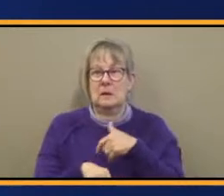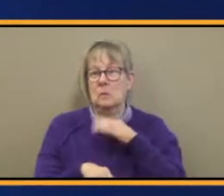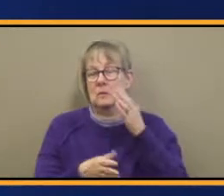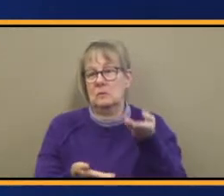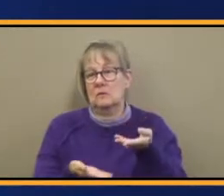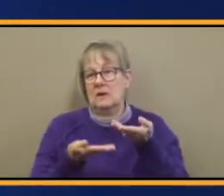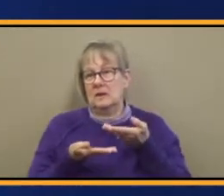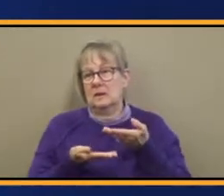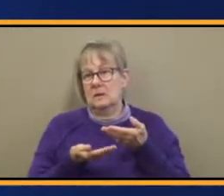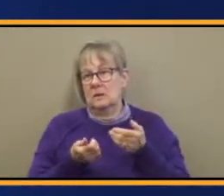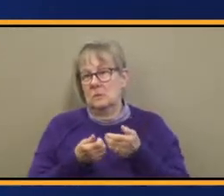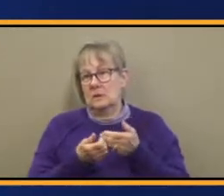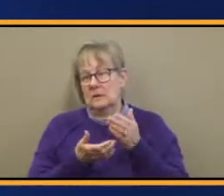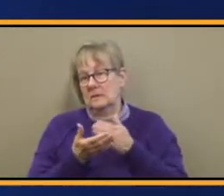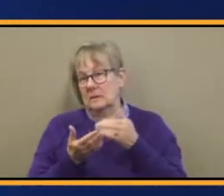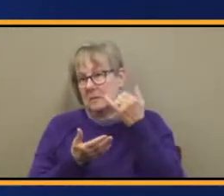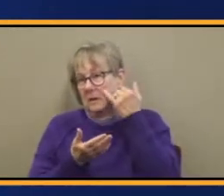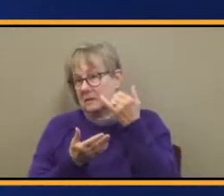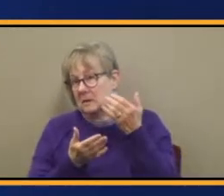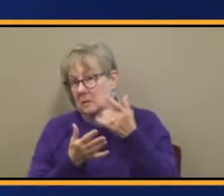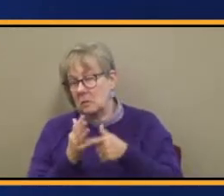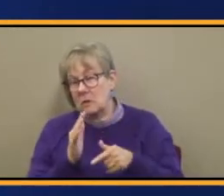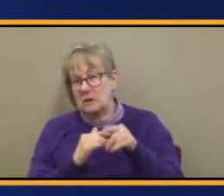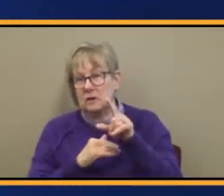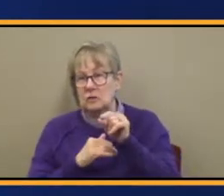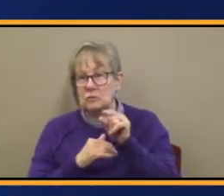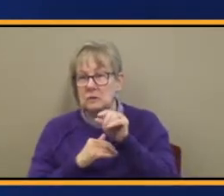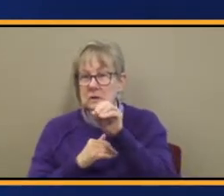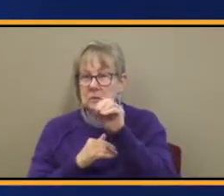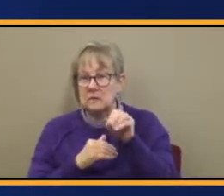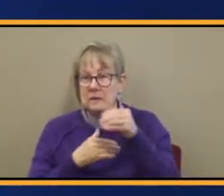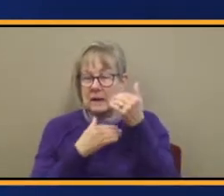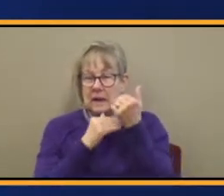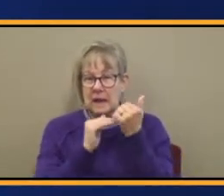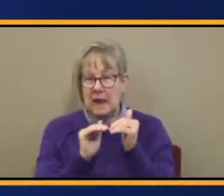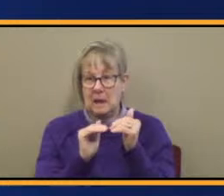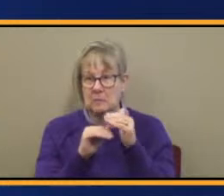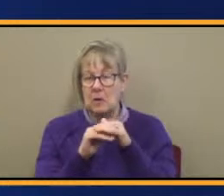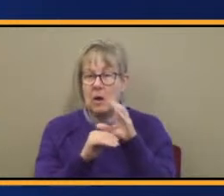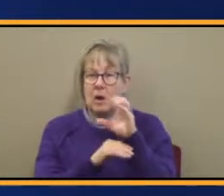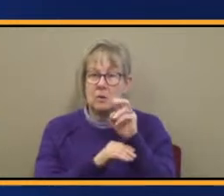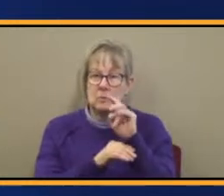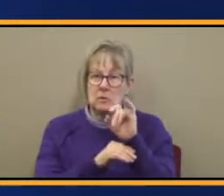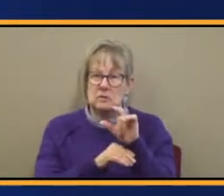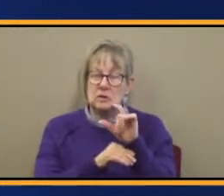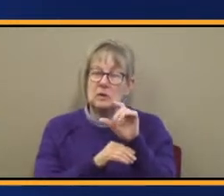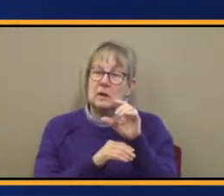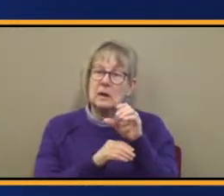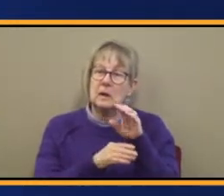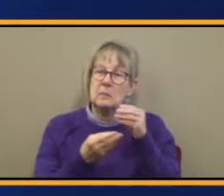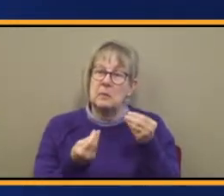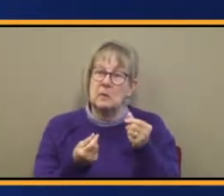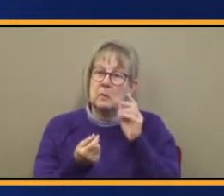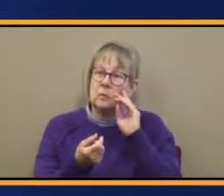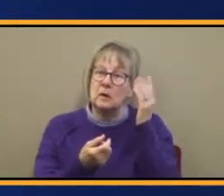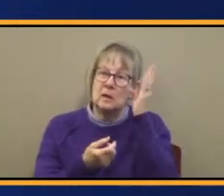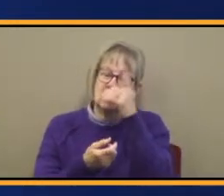us some idea on what the 20% cap on commercial properties is going to look like. And obviously we'll make adjustments as